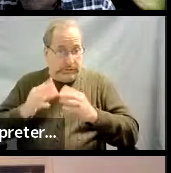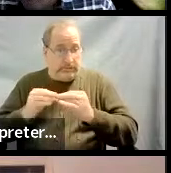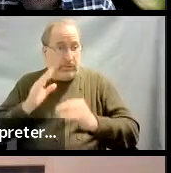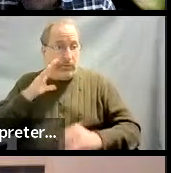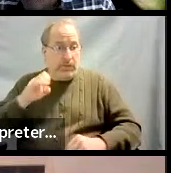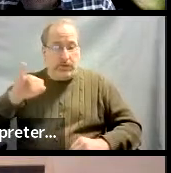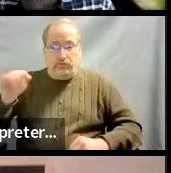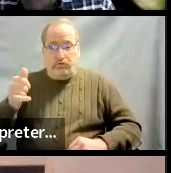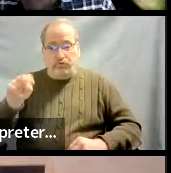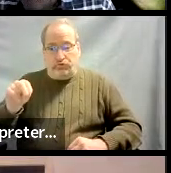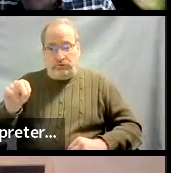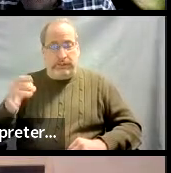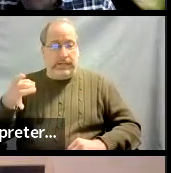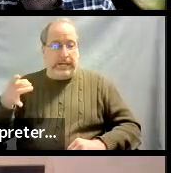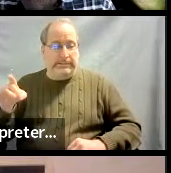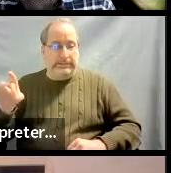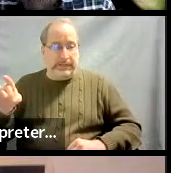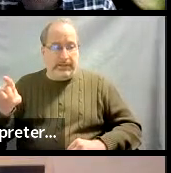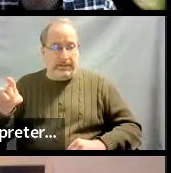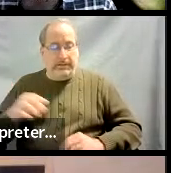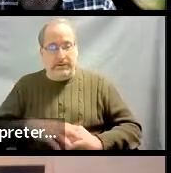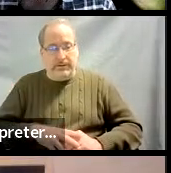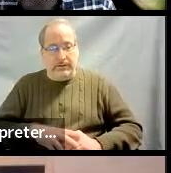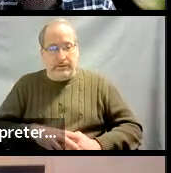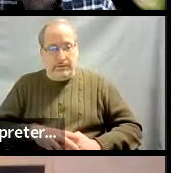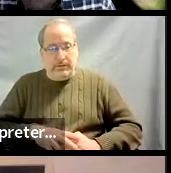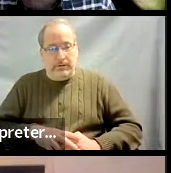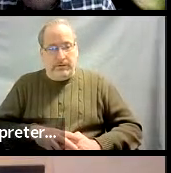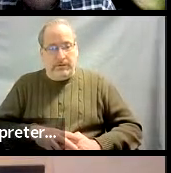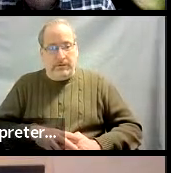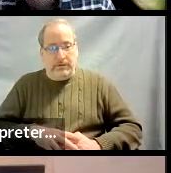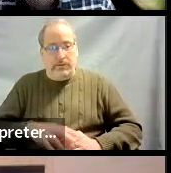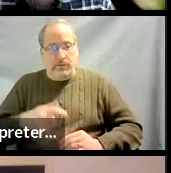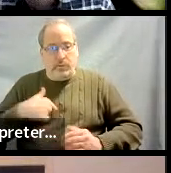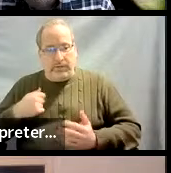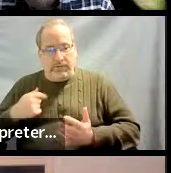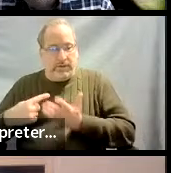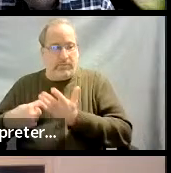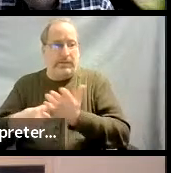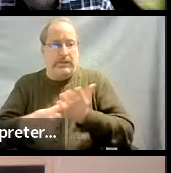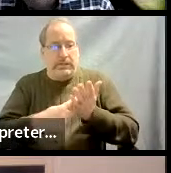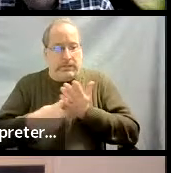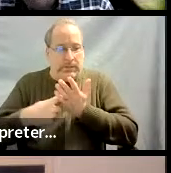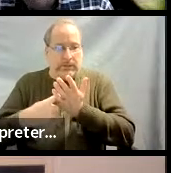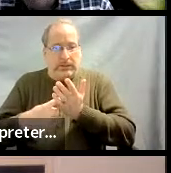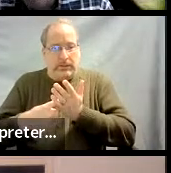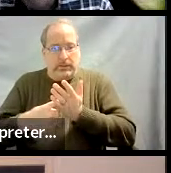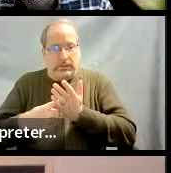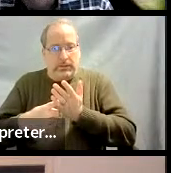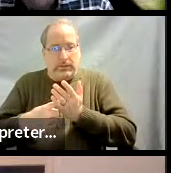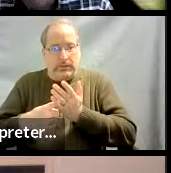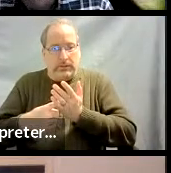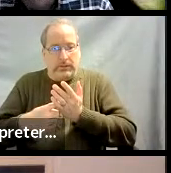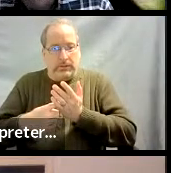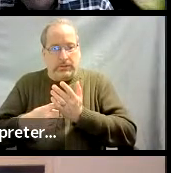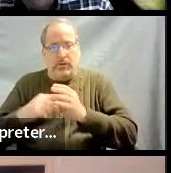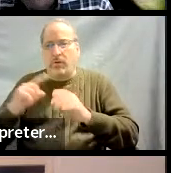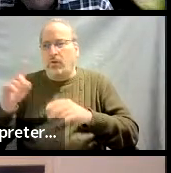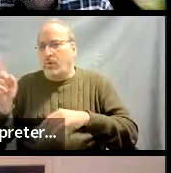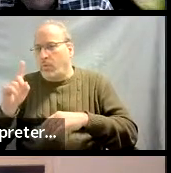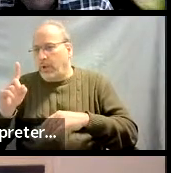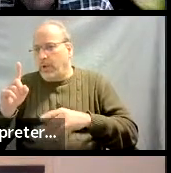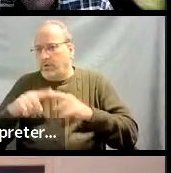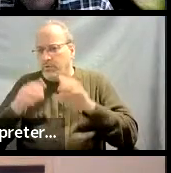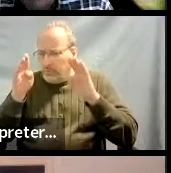January 18th. So what we have been discussing is kind of where to